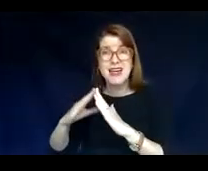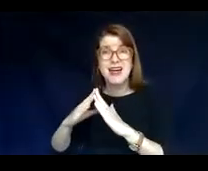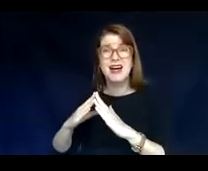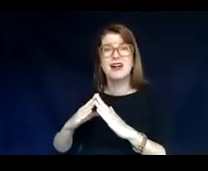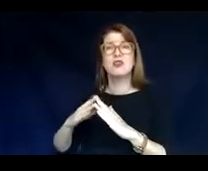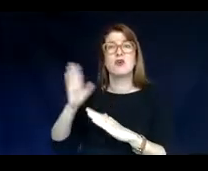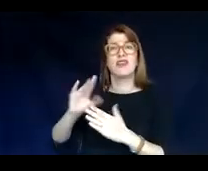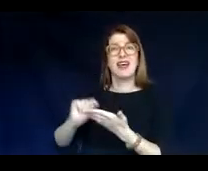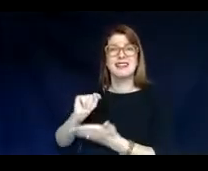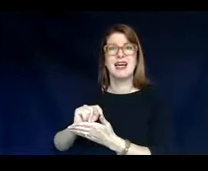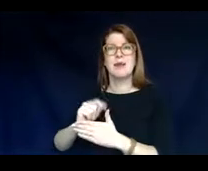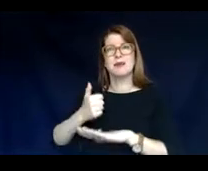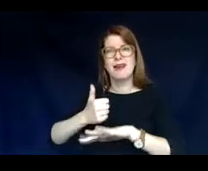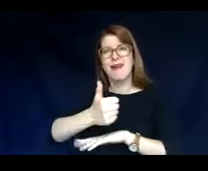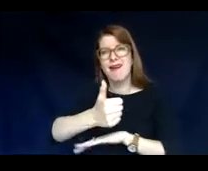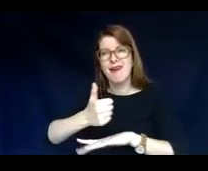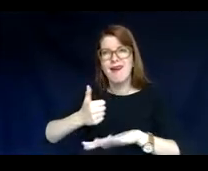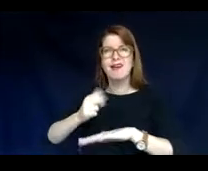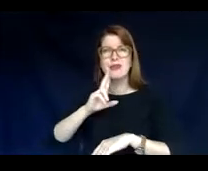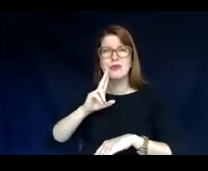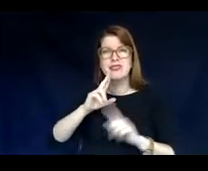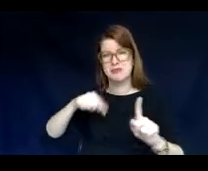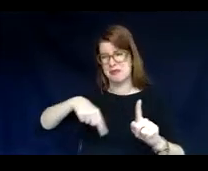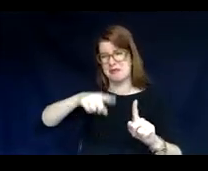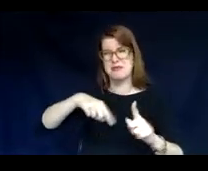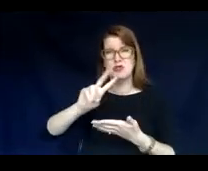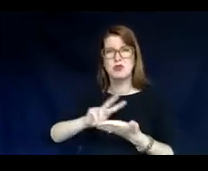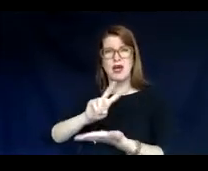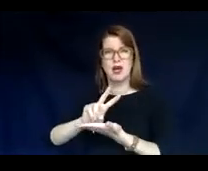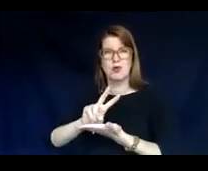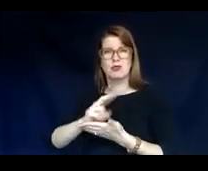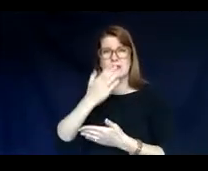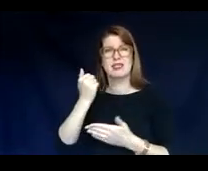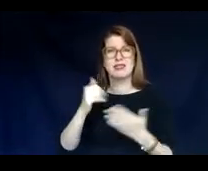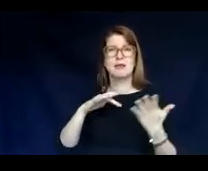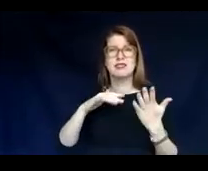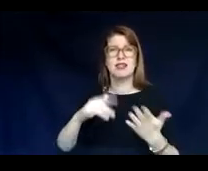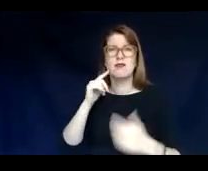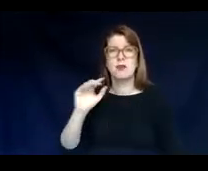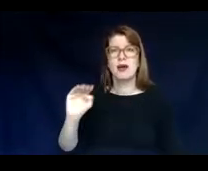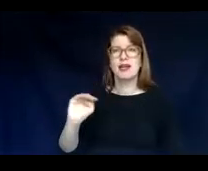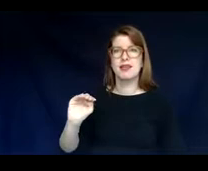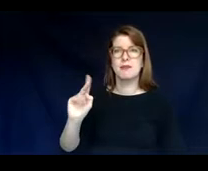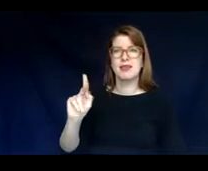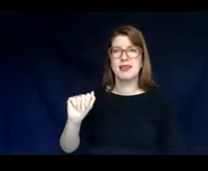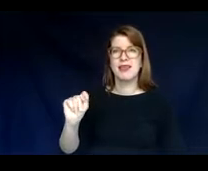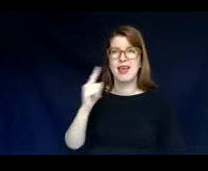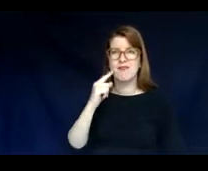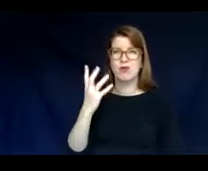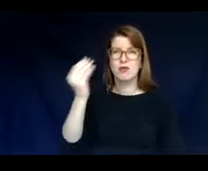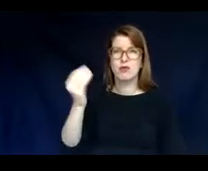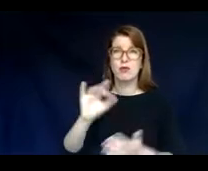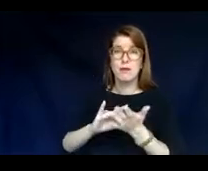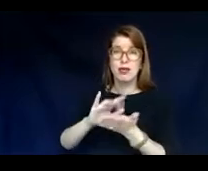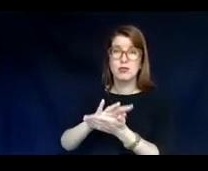traveling back and forth to Houston, about 2 hours away, as I'm studying for my MCATs, which is to go to medical school. Imagine that,